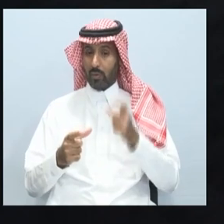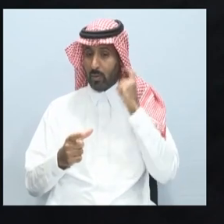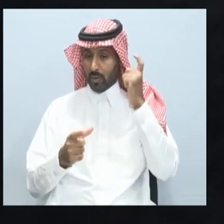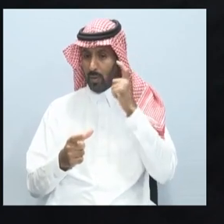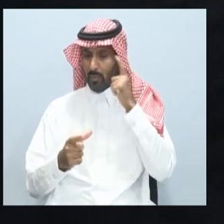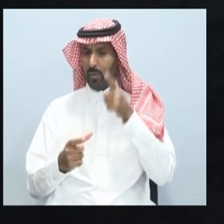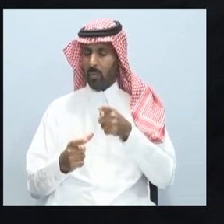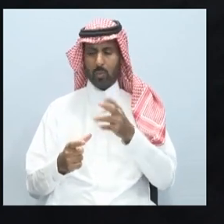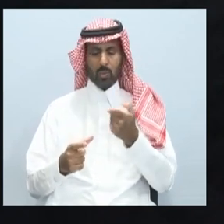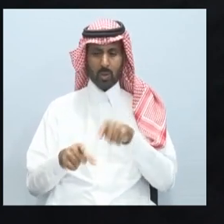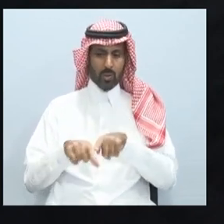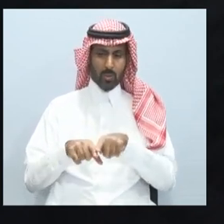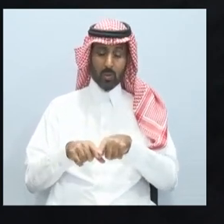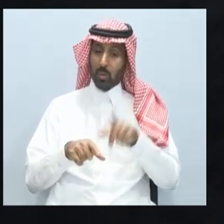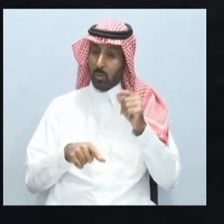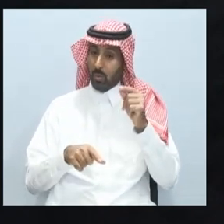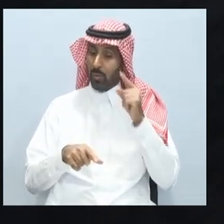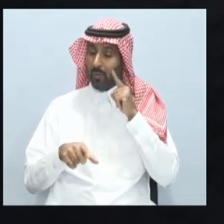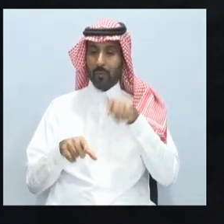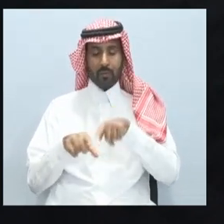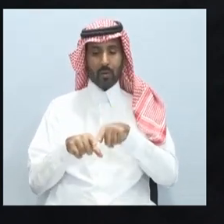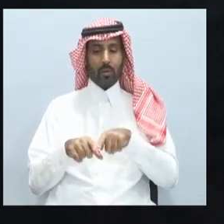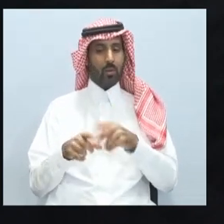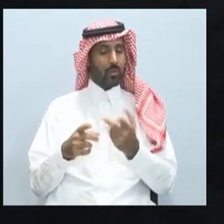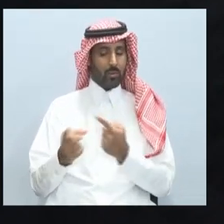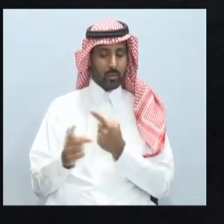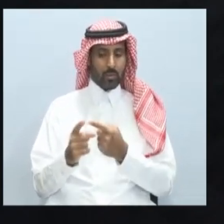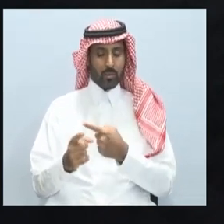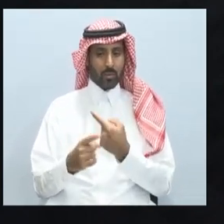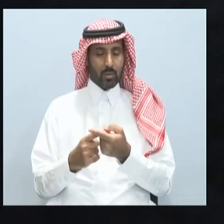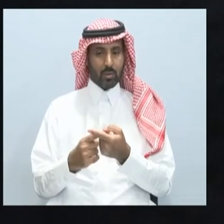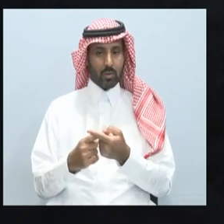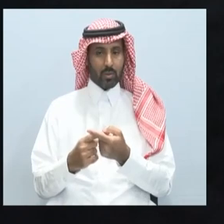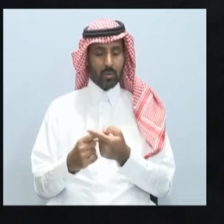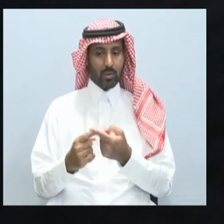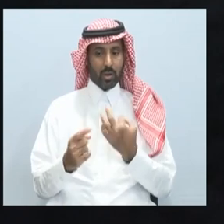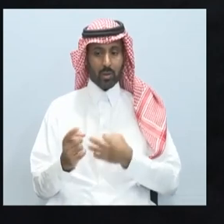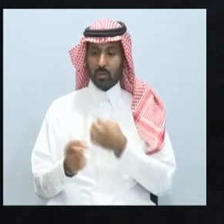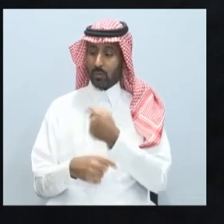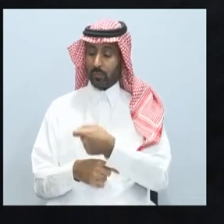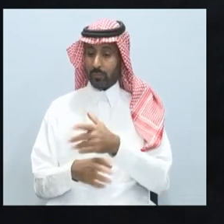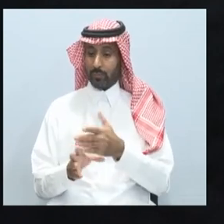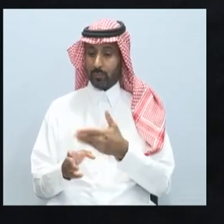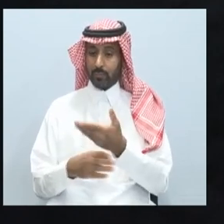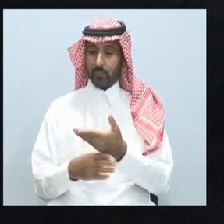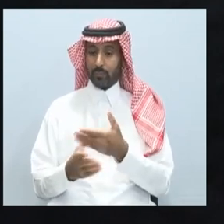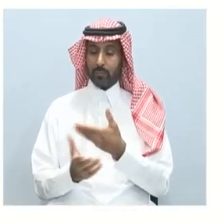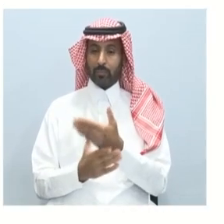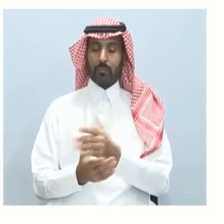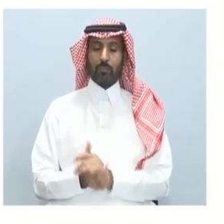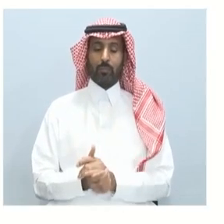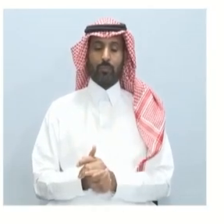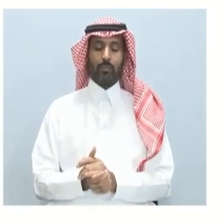about your relationship with a good friend. What can you each or offer each other? So we have